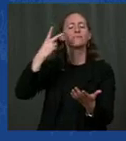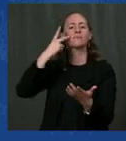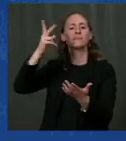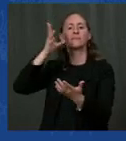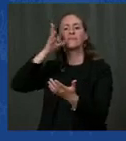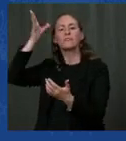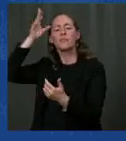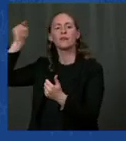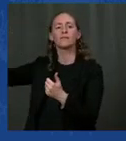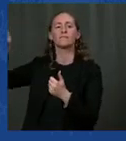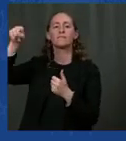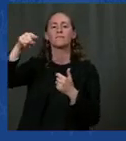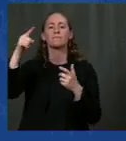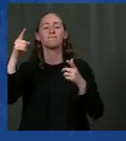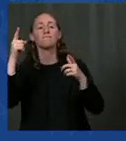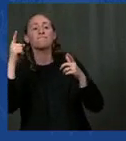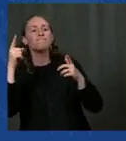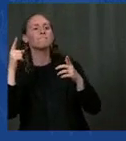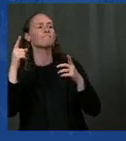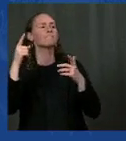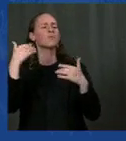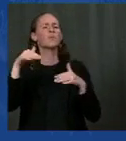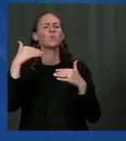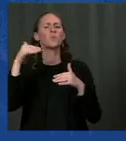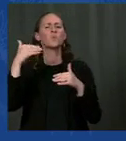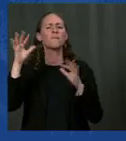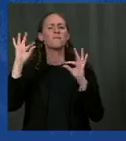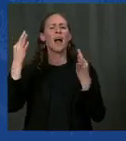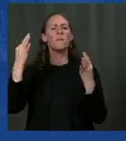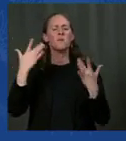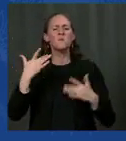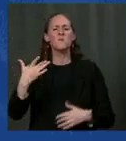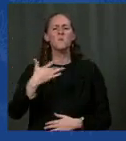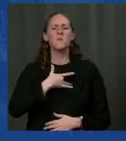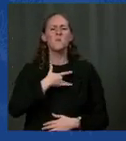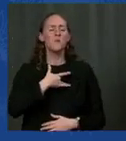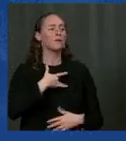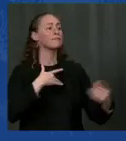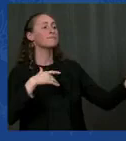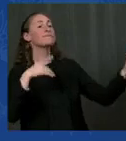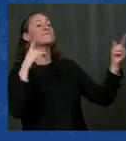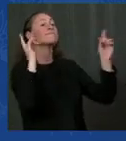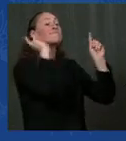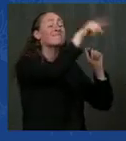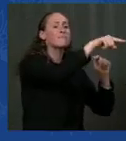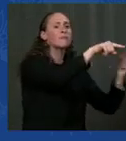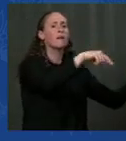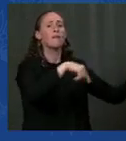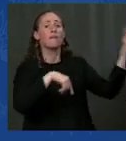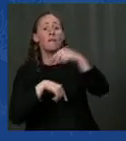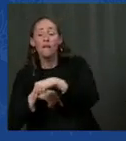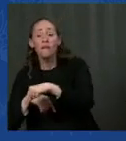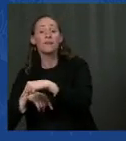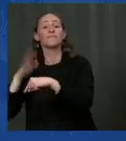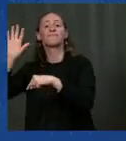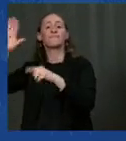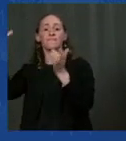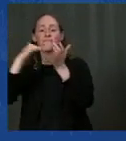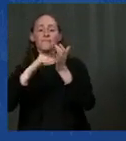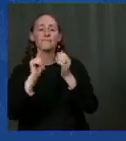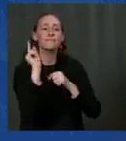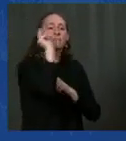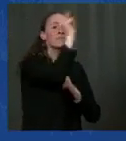Deployment after deployment, months and years away from their families, missed birthdays,